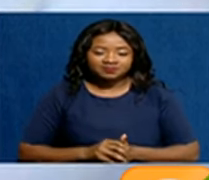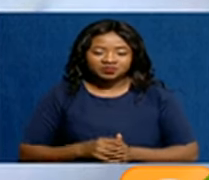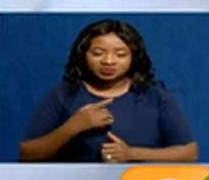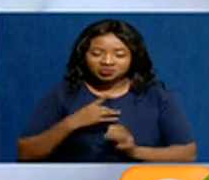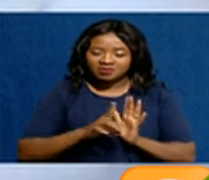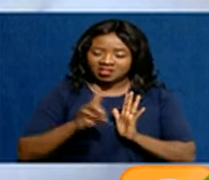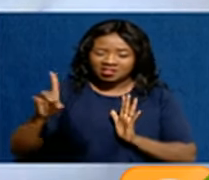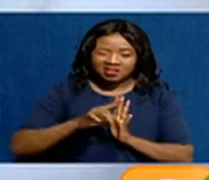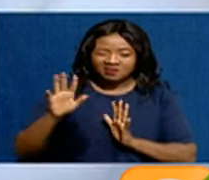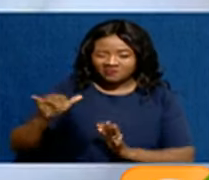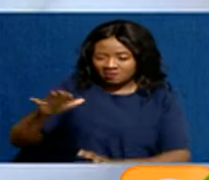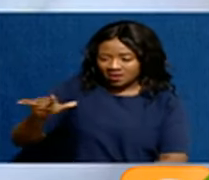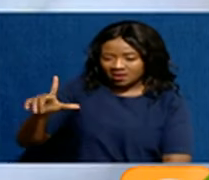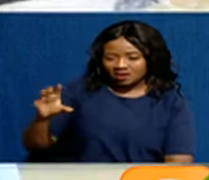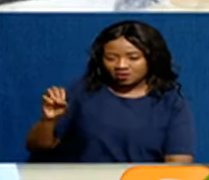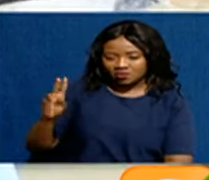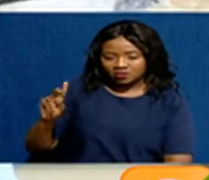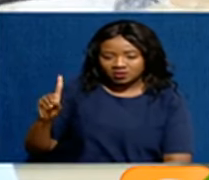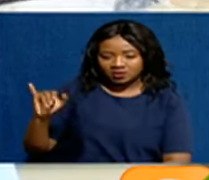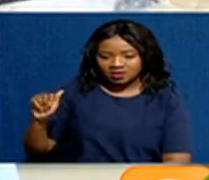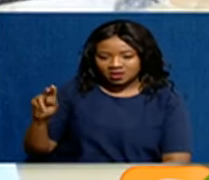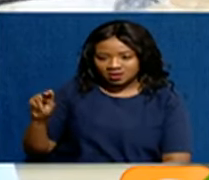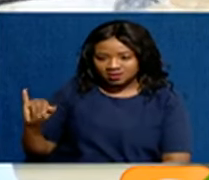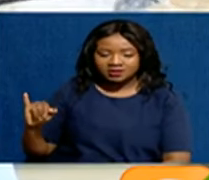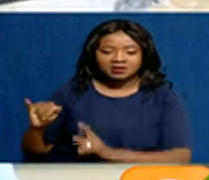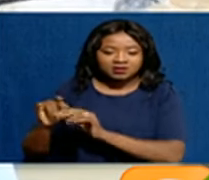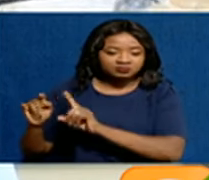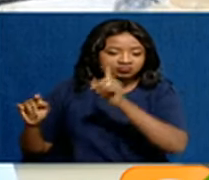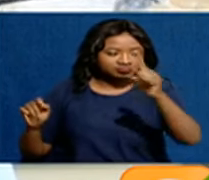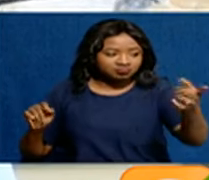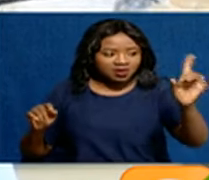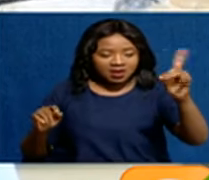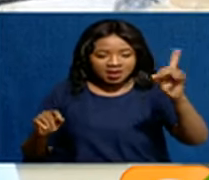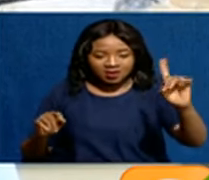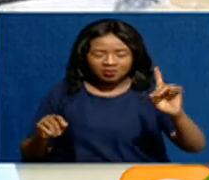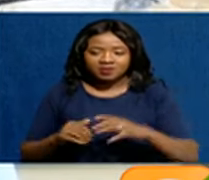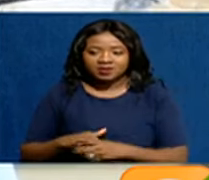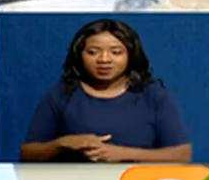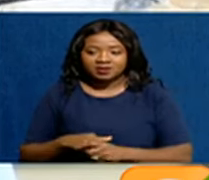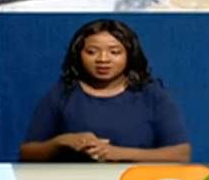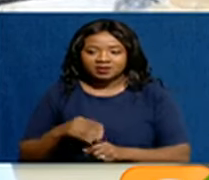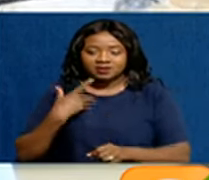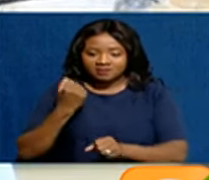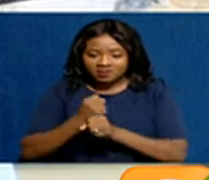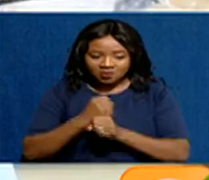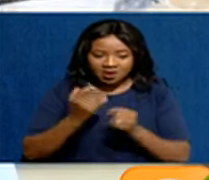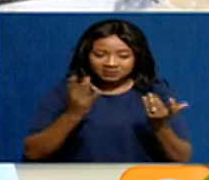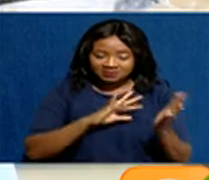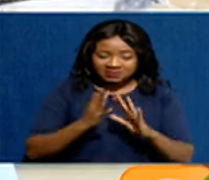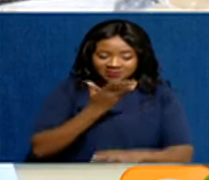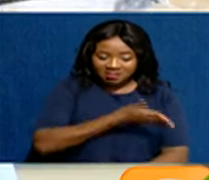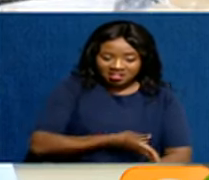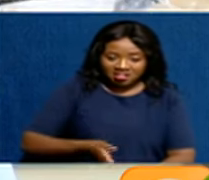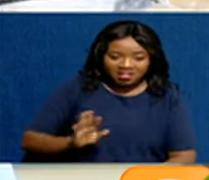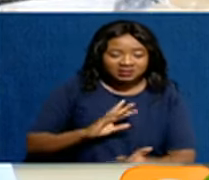all the way from Londiani to Nairobi every week, nafanya night shifts. Nikitoka night saa zingine nimechoka na lala